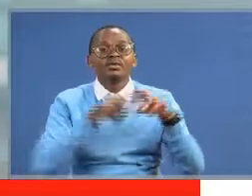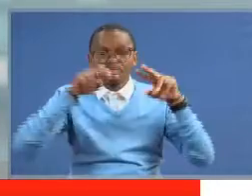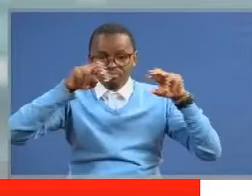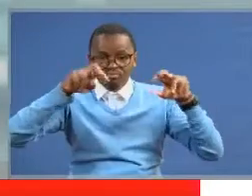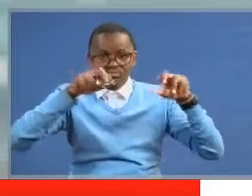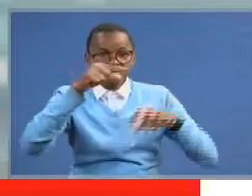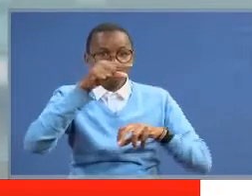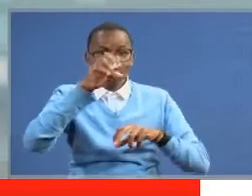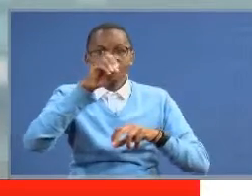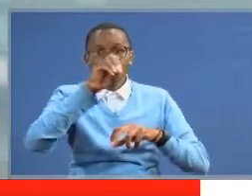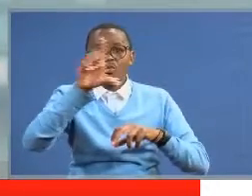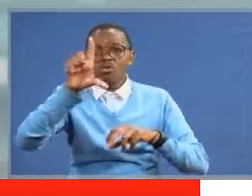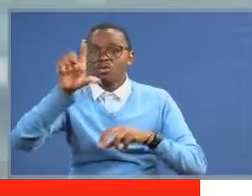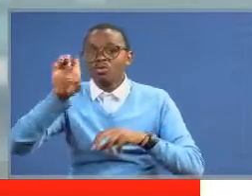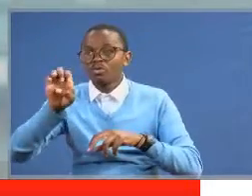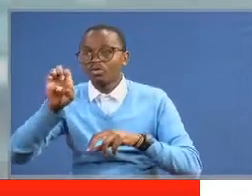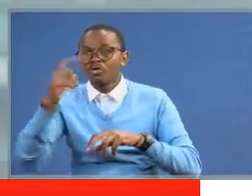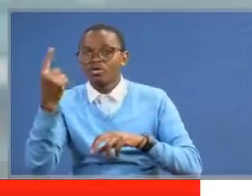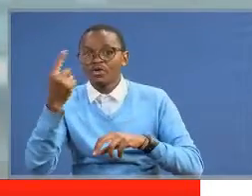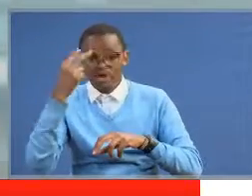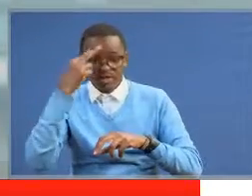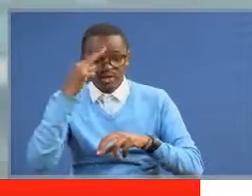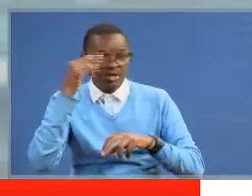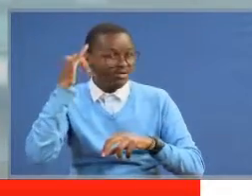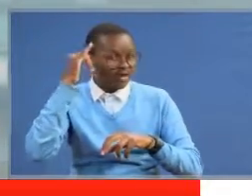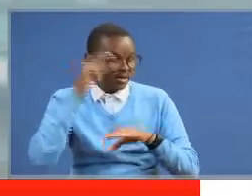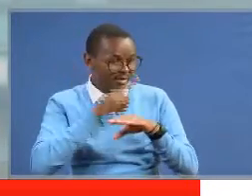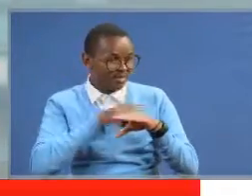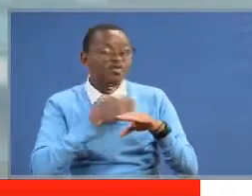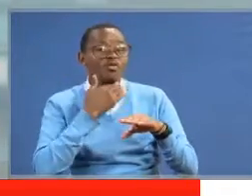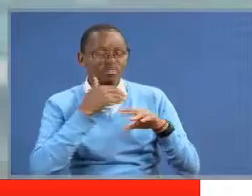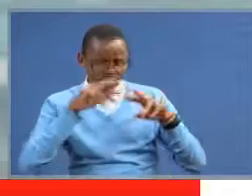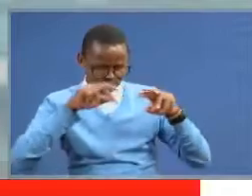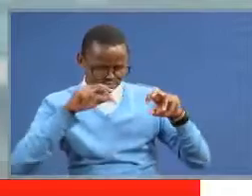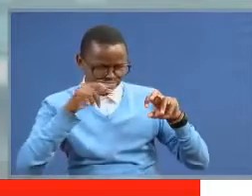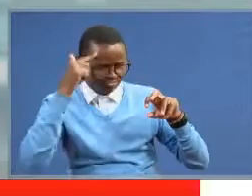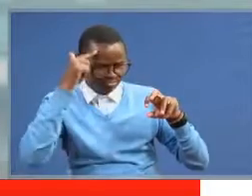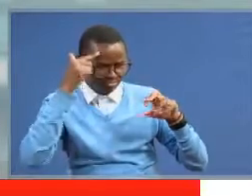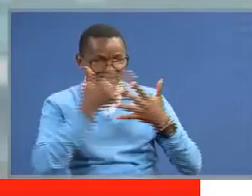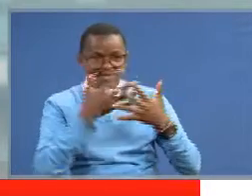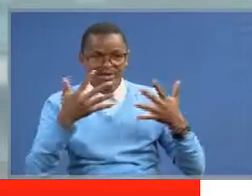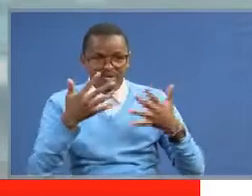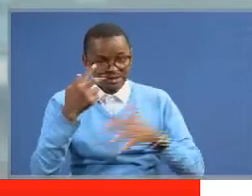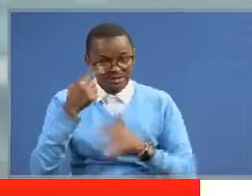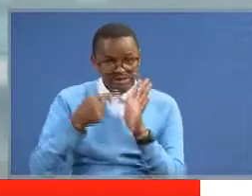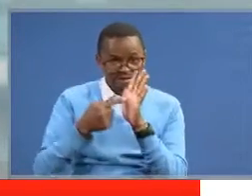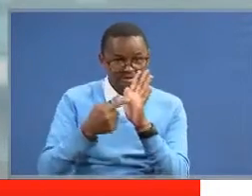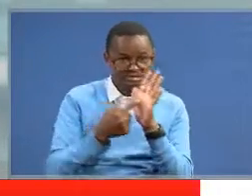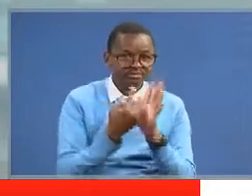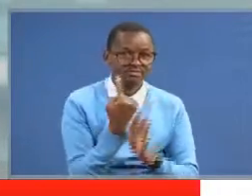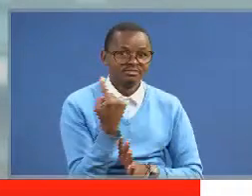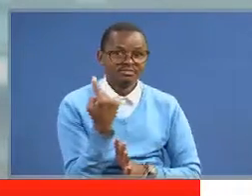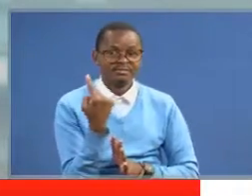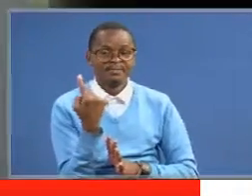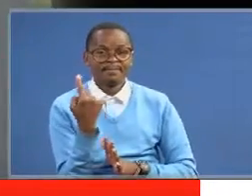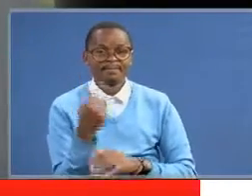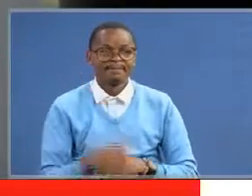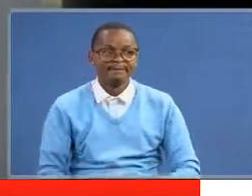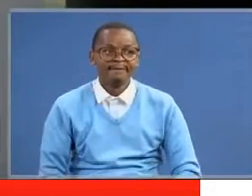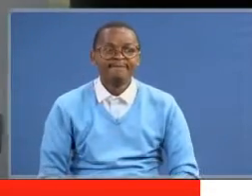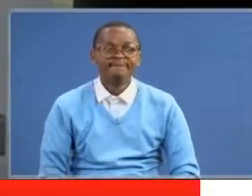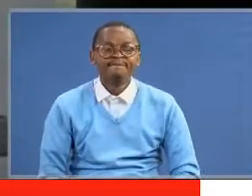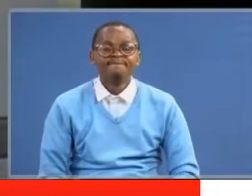Google headquarters, something that we only see on phones as you want to Google something. Maybe you can show those particular clips.